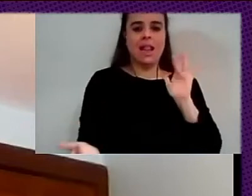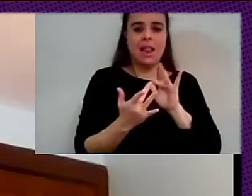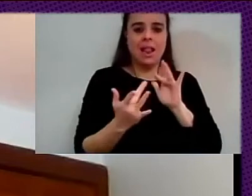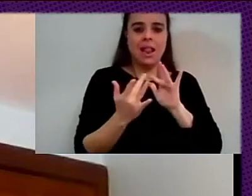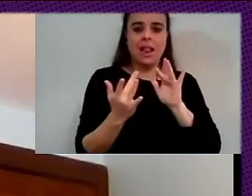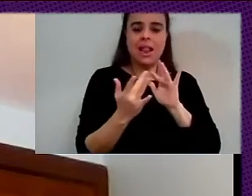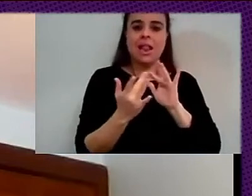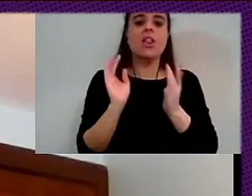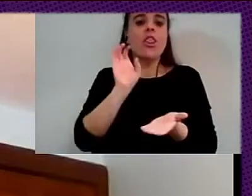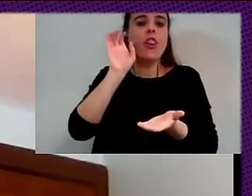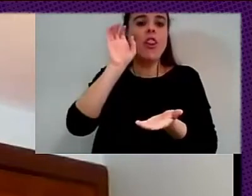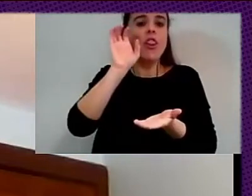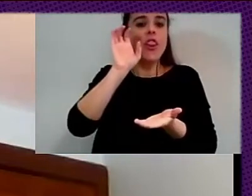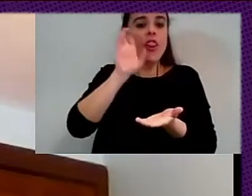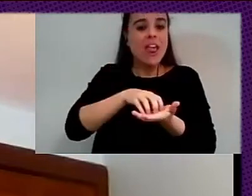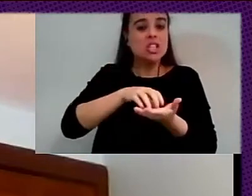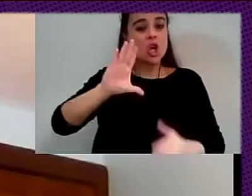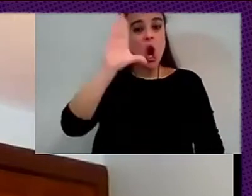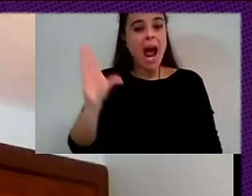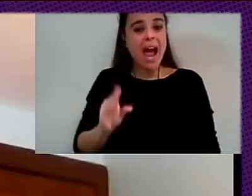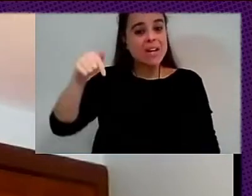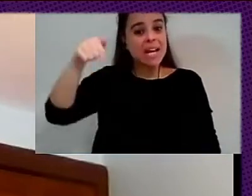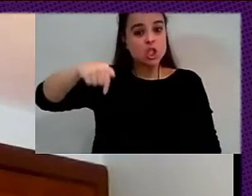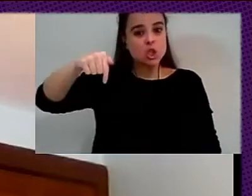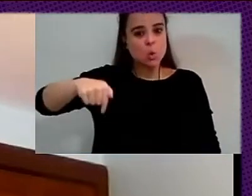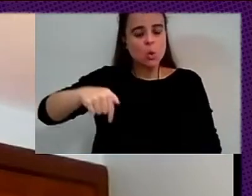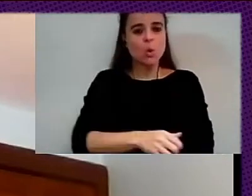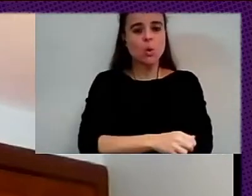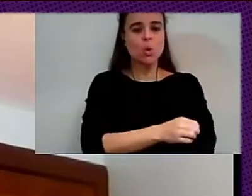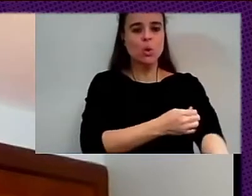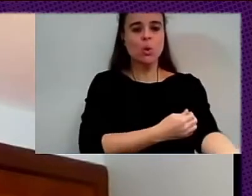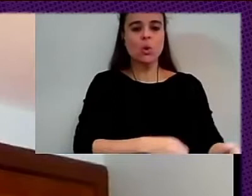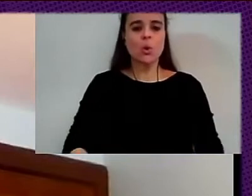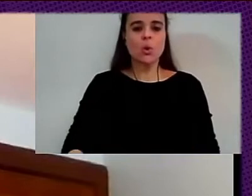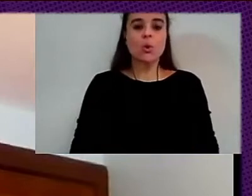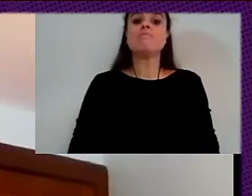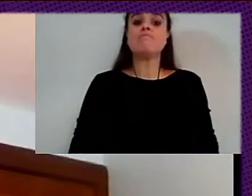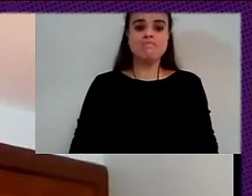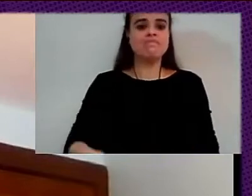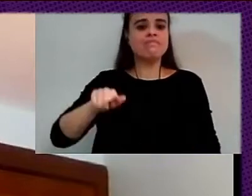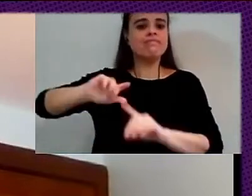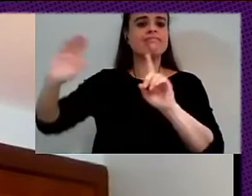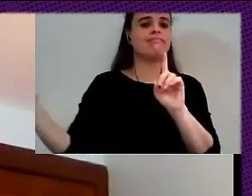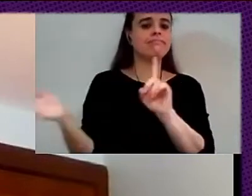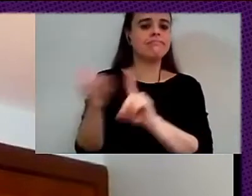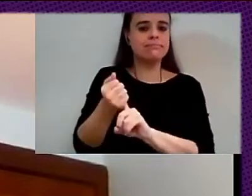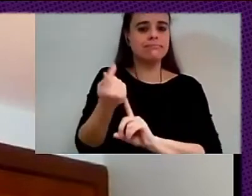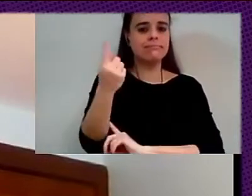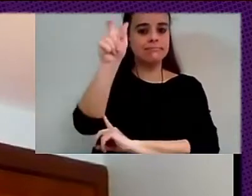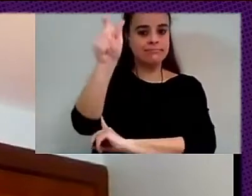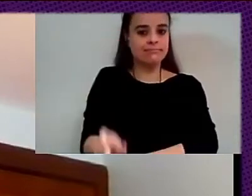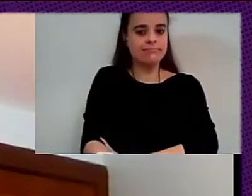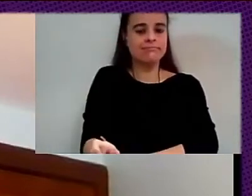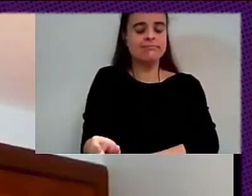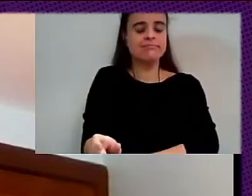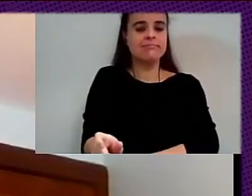And he was open-minded to the, even though he's not an expert in, and the others in the department are not experts